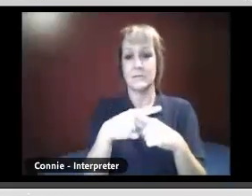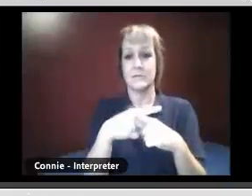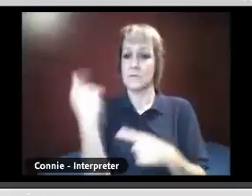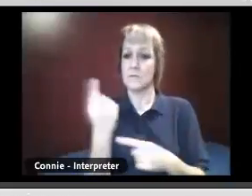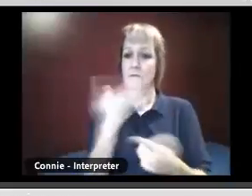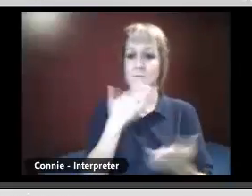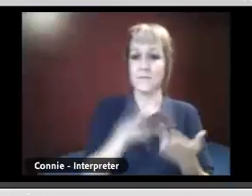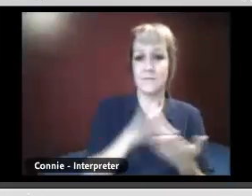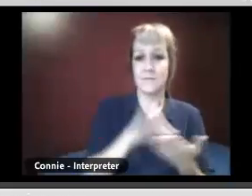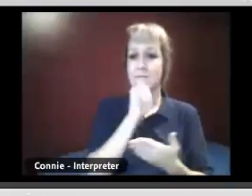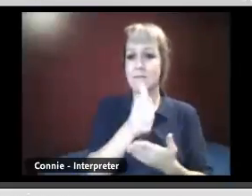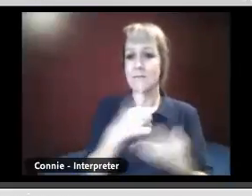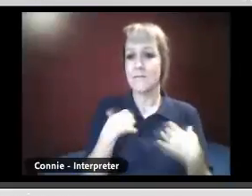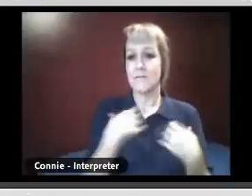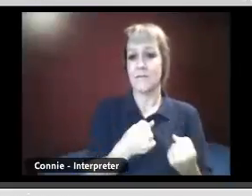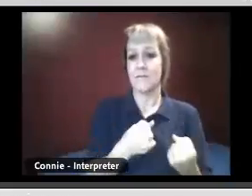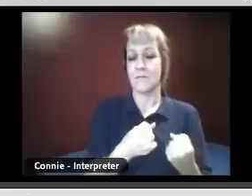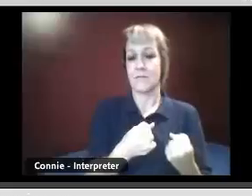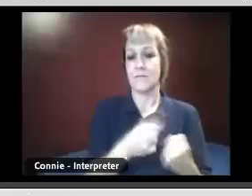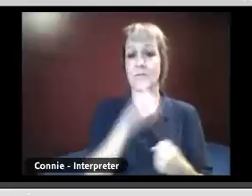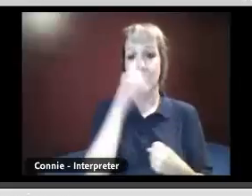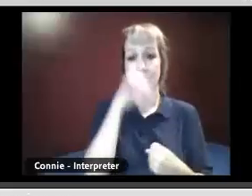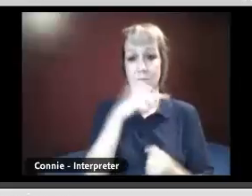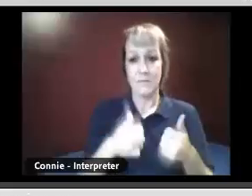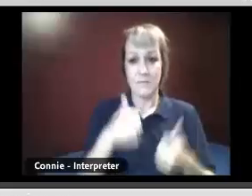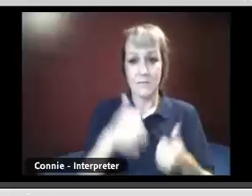unhealthy. What do you think, true or false?